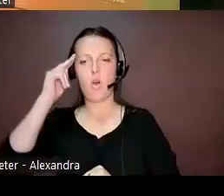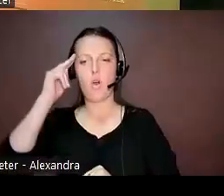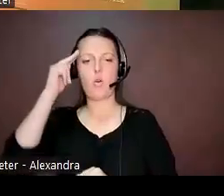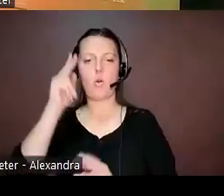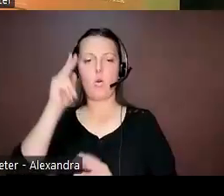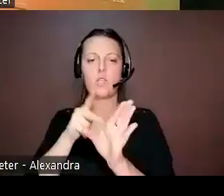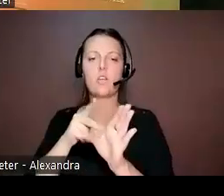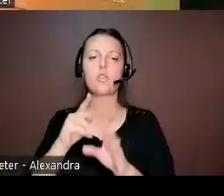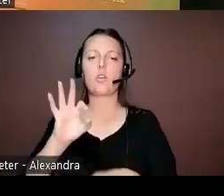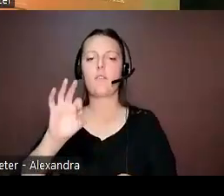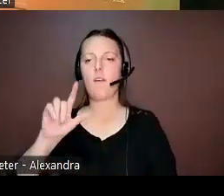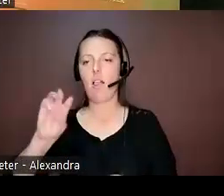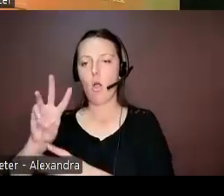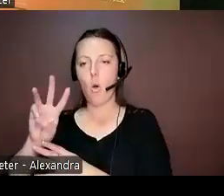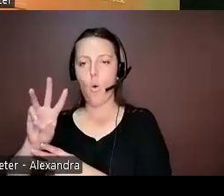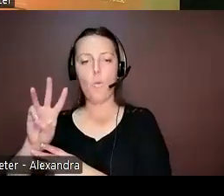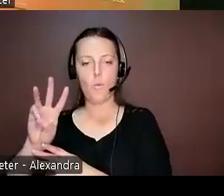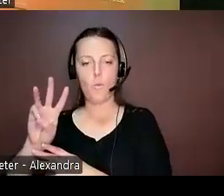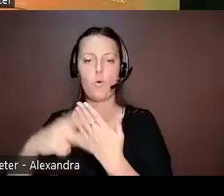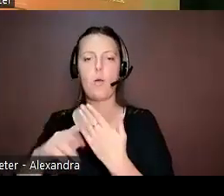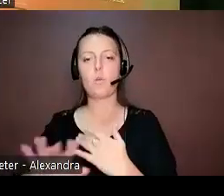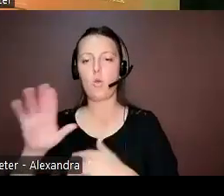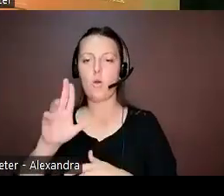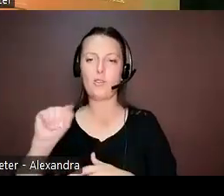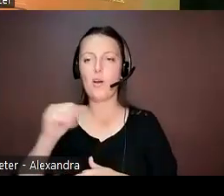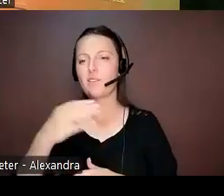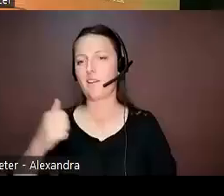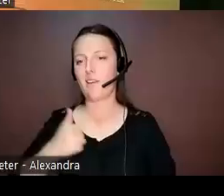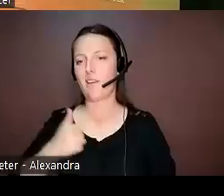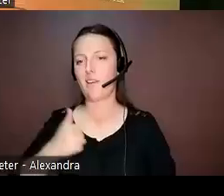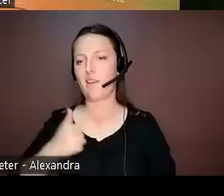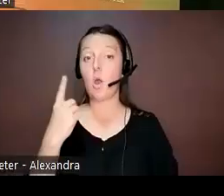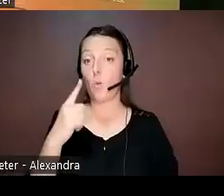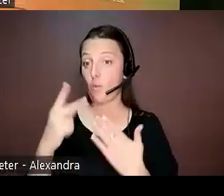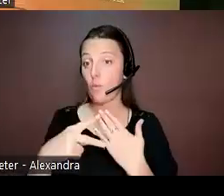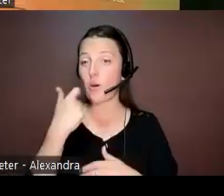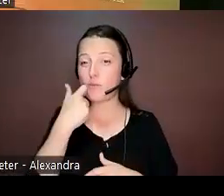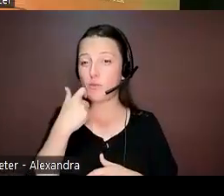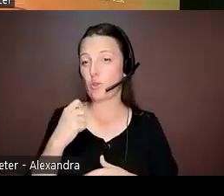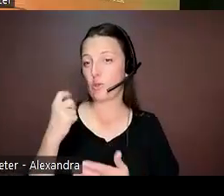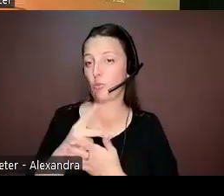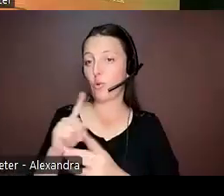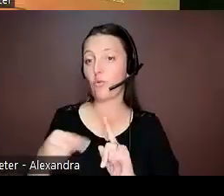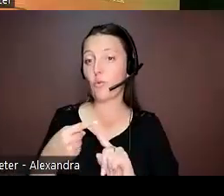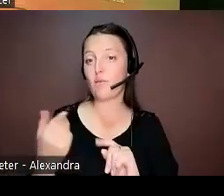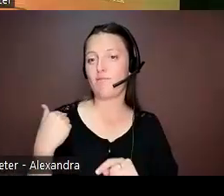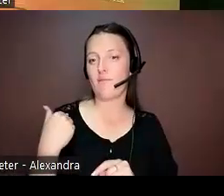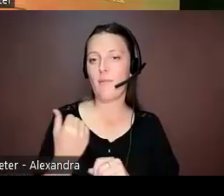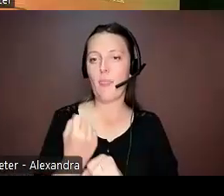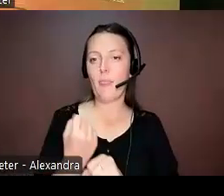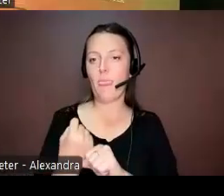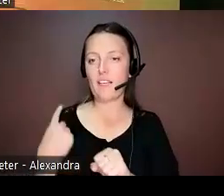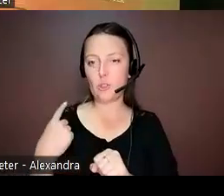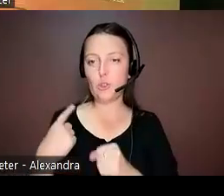We have one that was just approved last year, and David Gill in